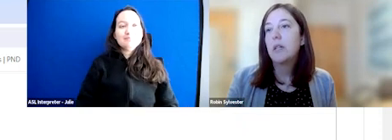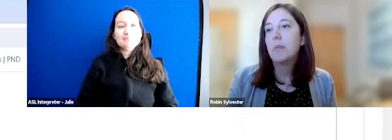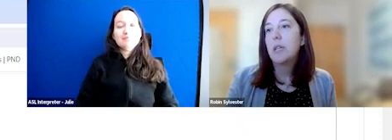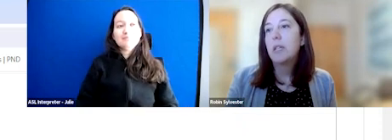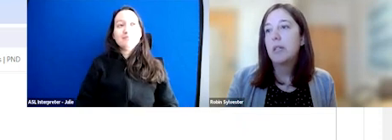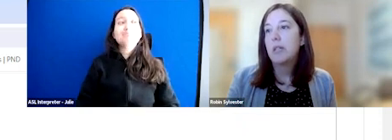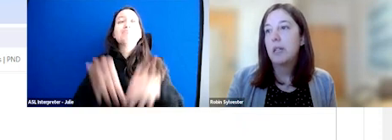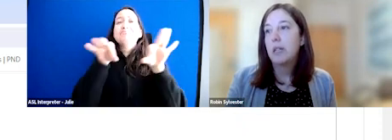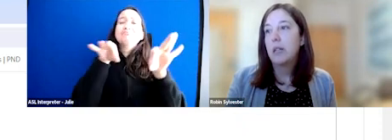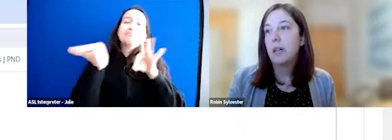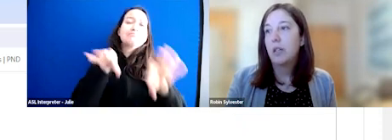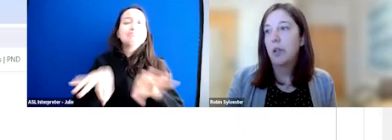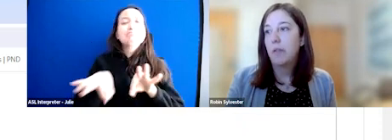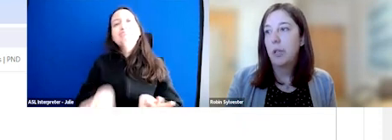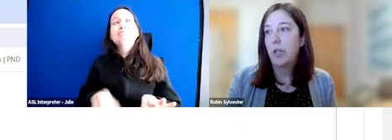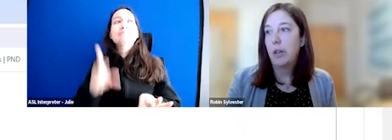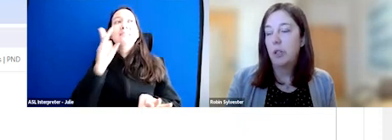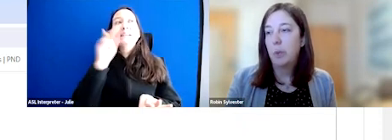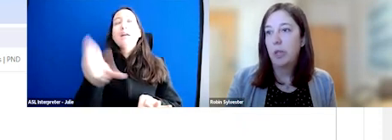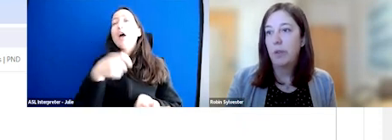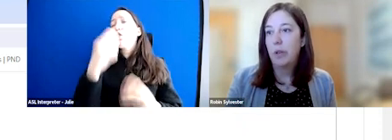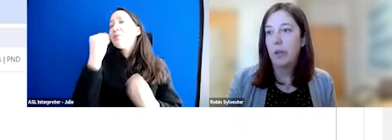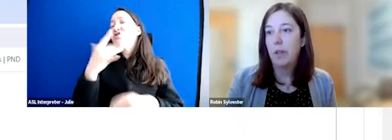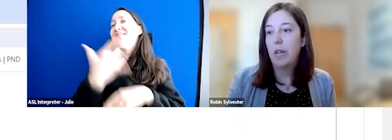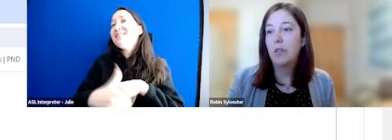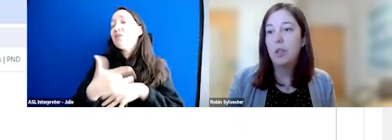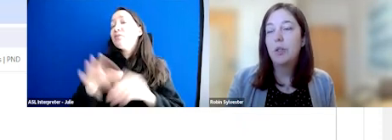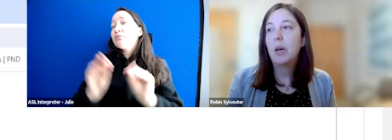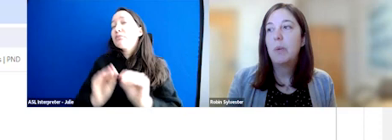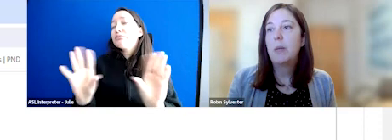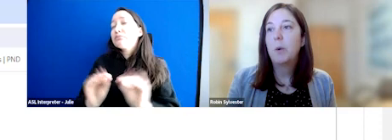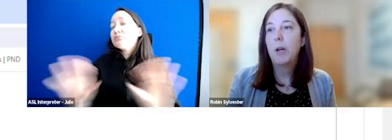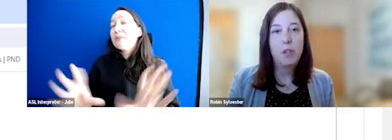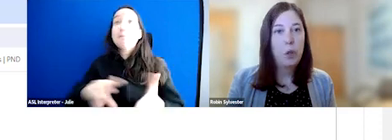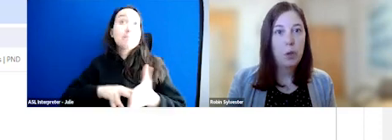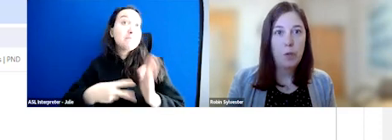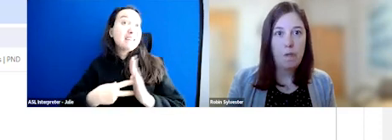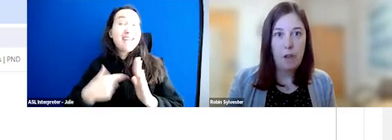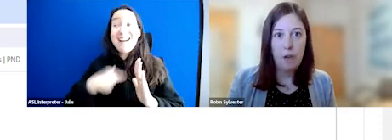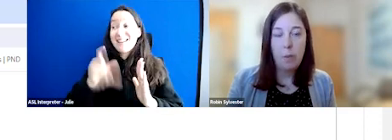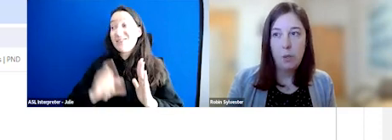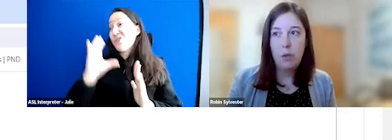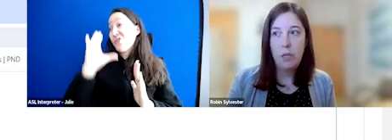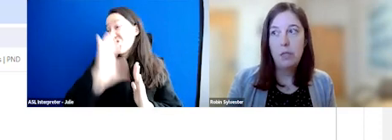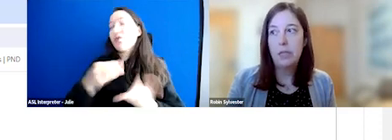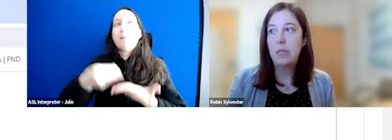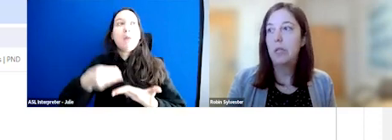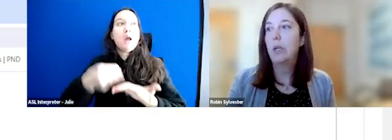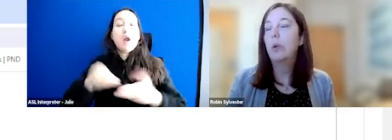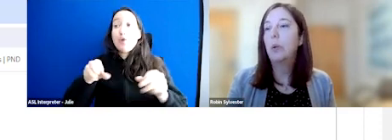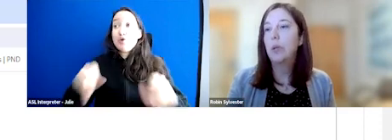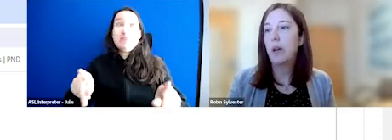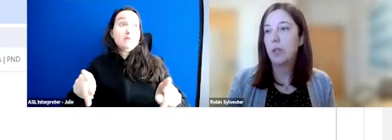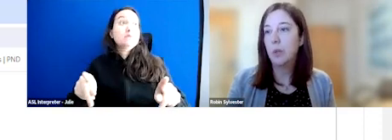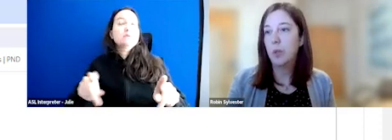This tells me to see additional information eligibility for clarification. So that means I'm going to have to look for the funding opportunity to